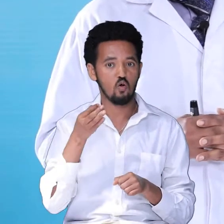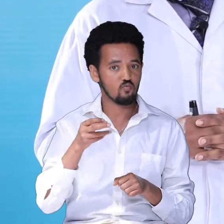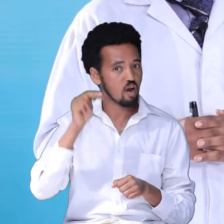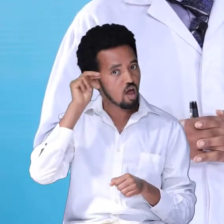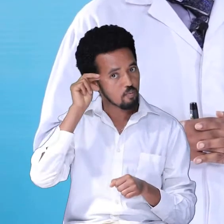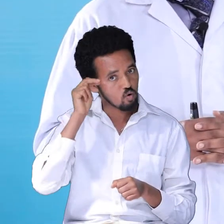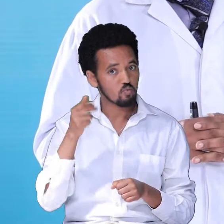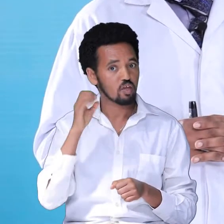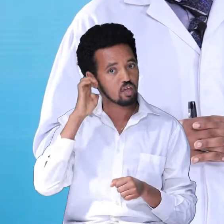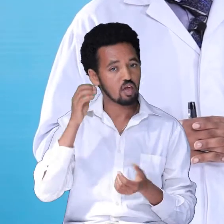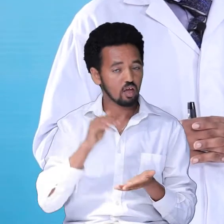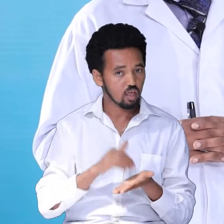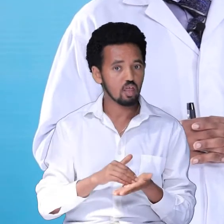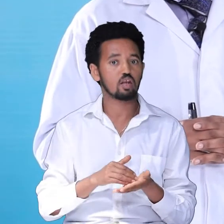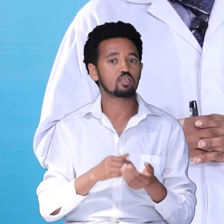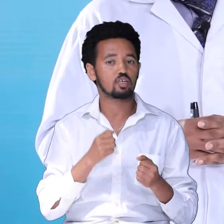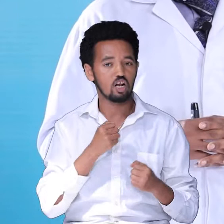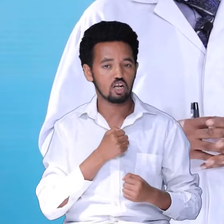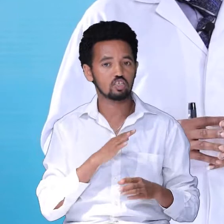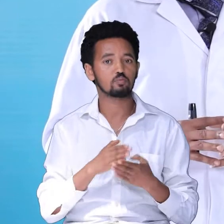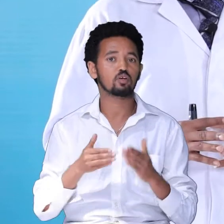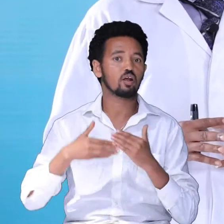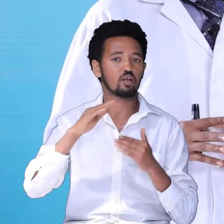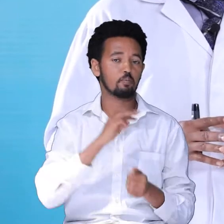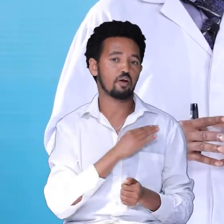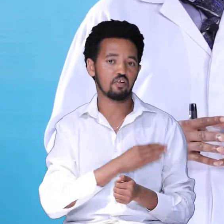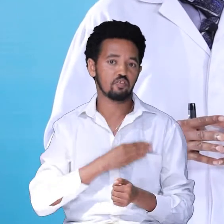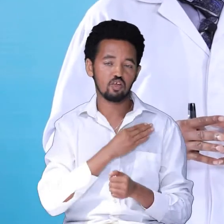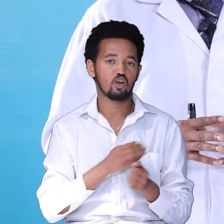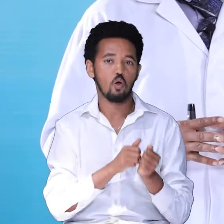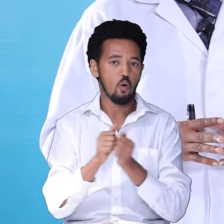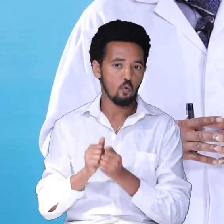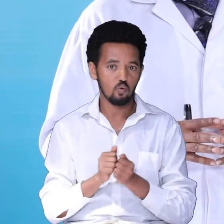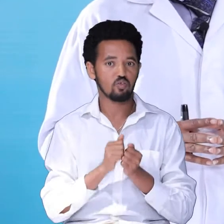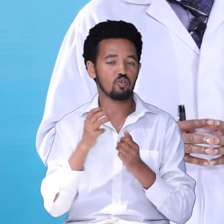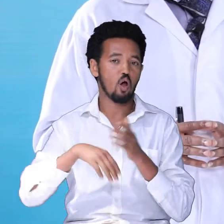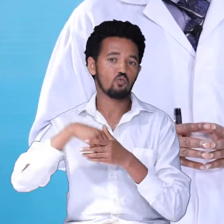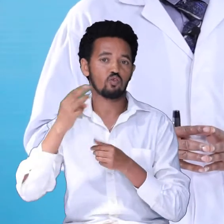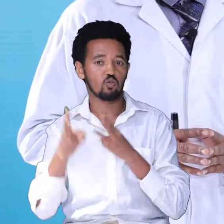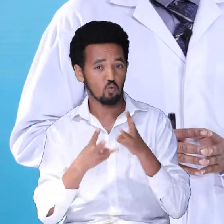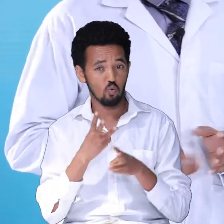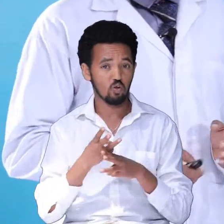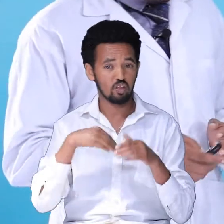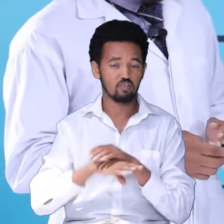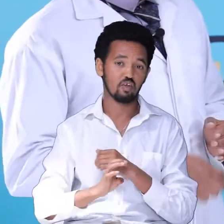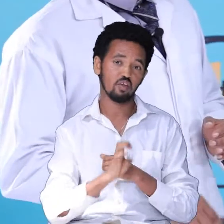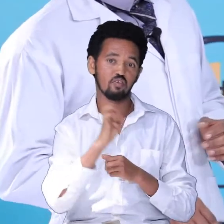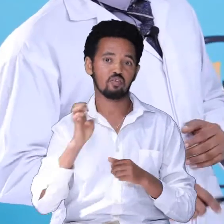he against the trade relationship of Great Britain with outside world in the eastern